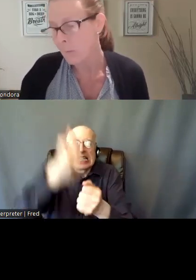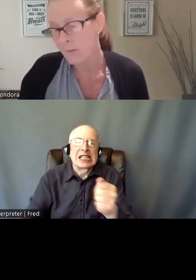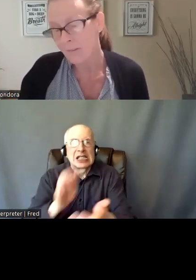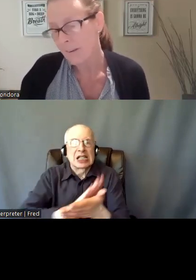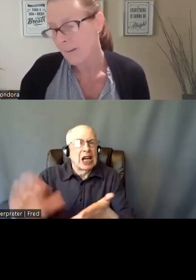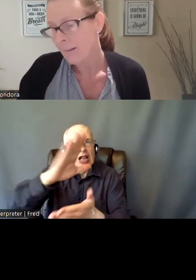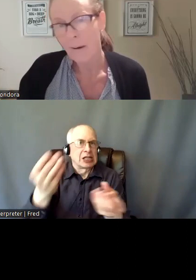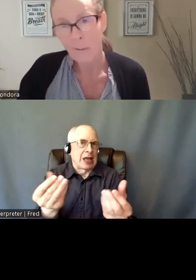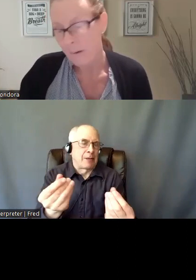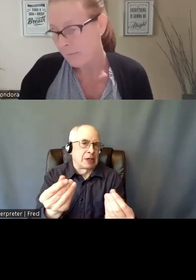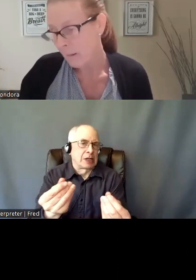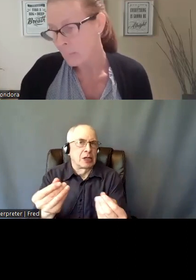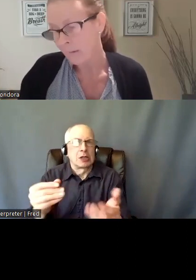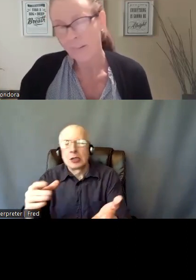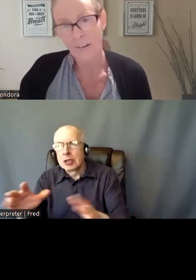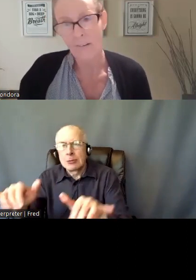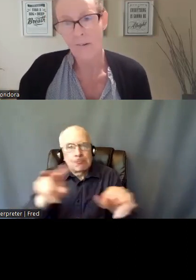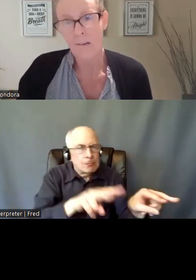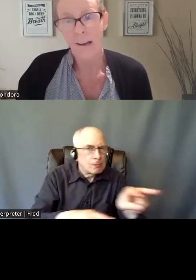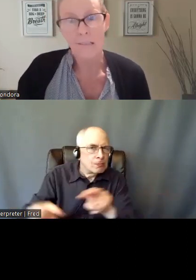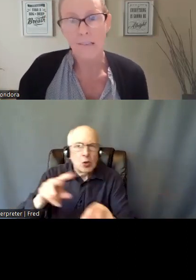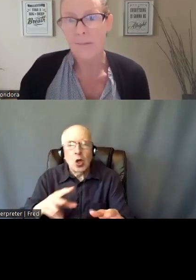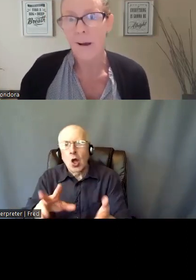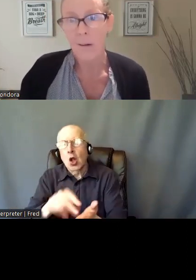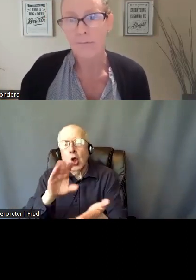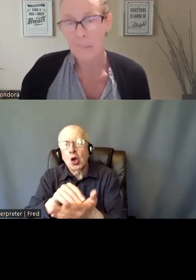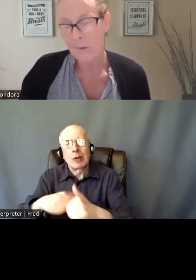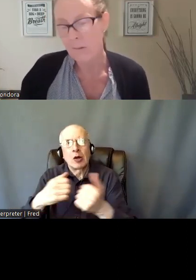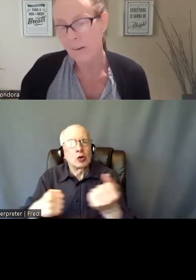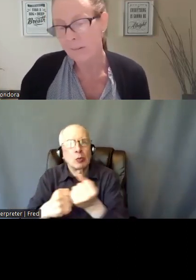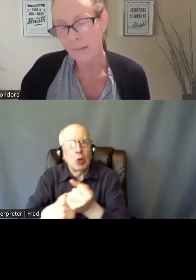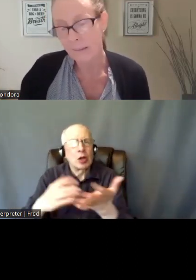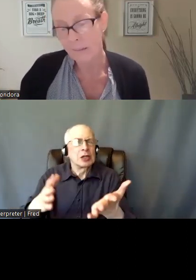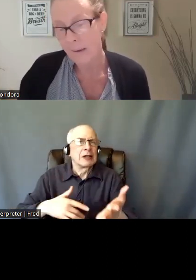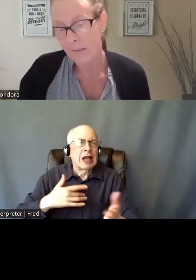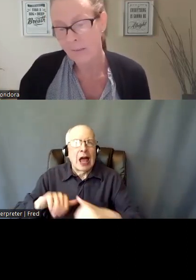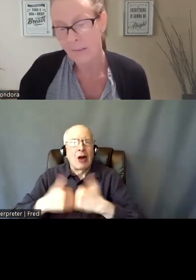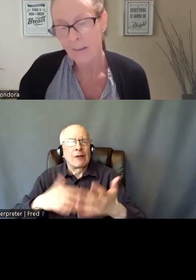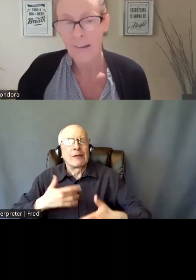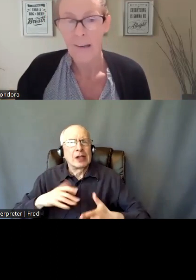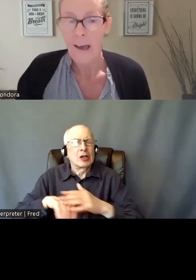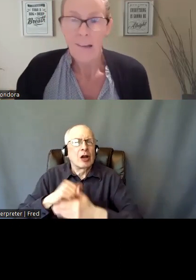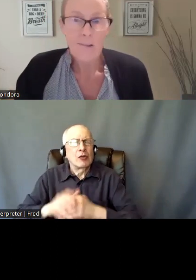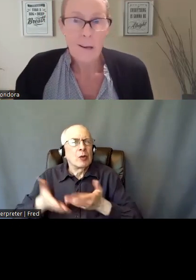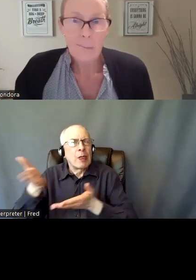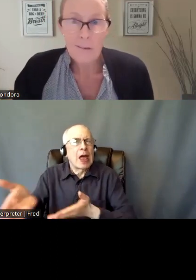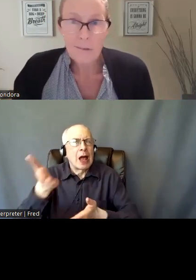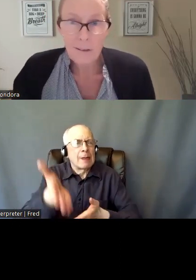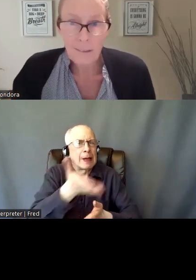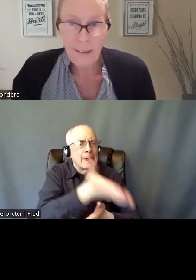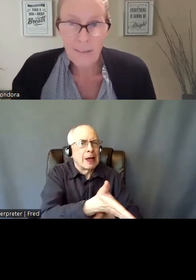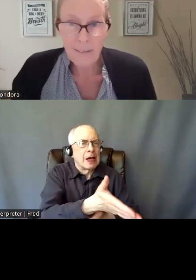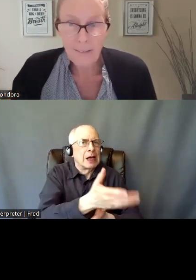the supports that were available to her. She got a sense of how comfortable she felt in the space. And she helped